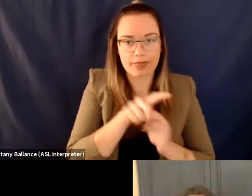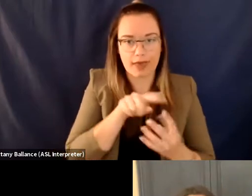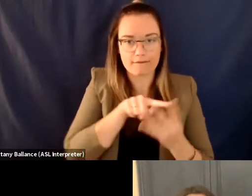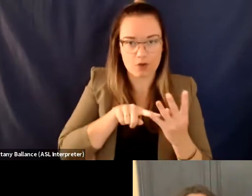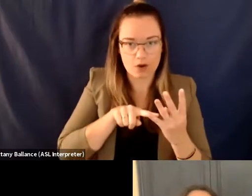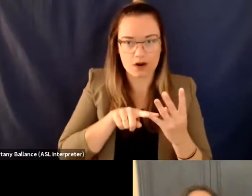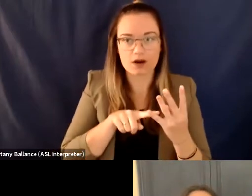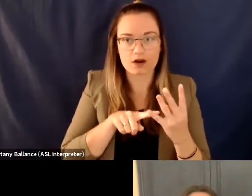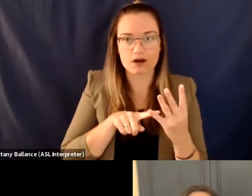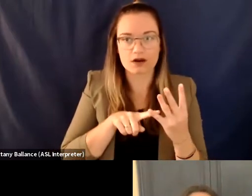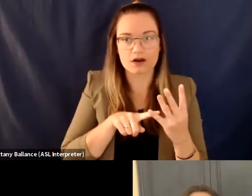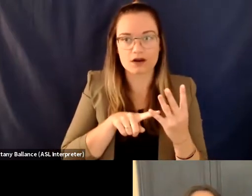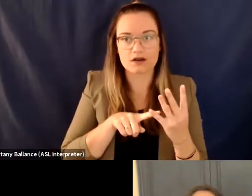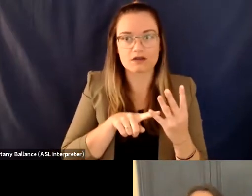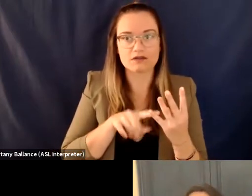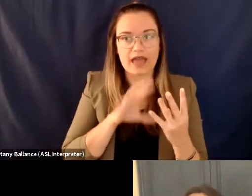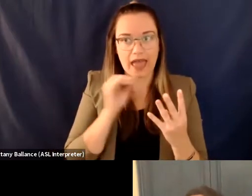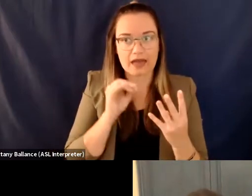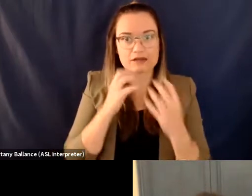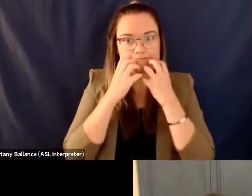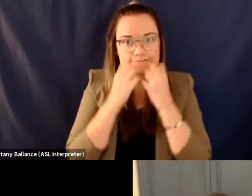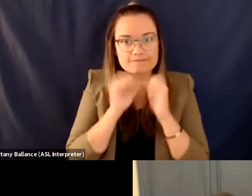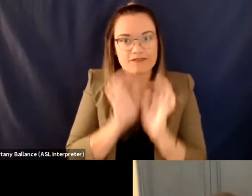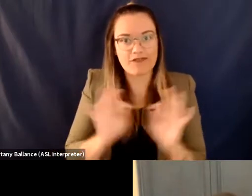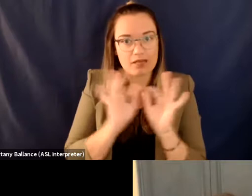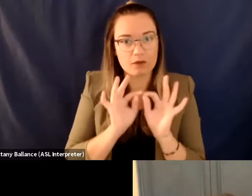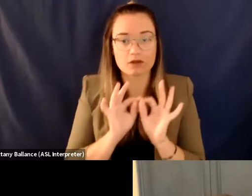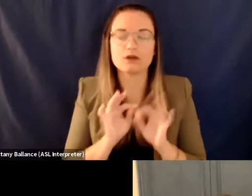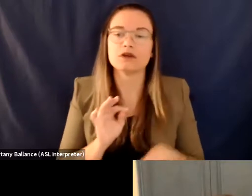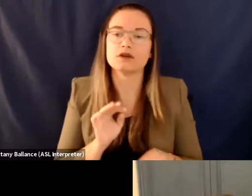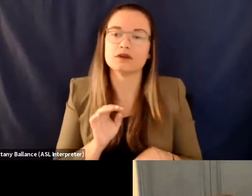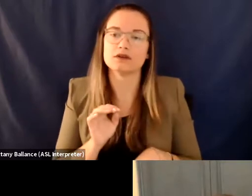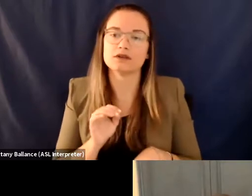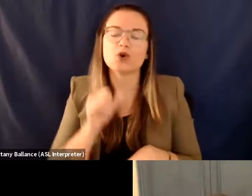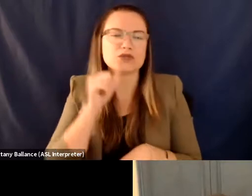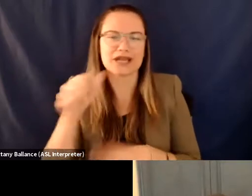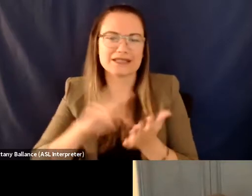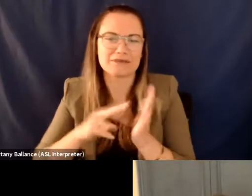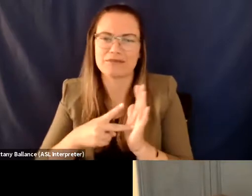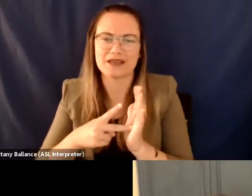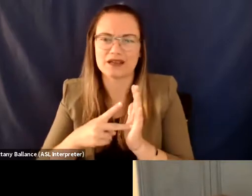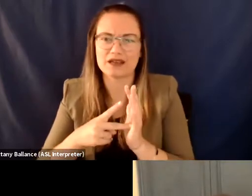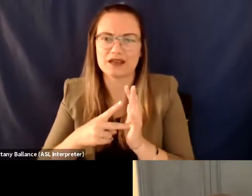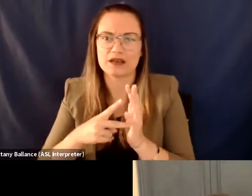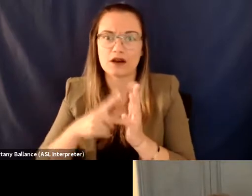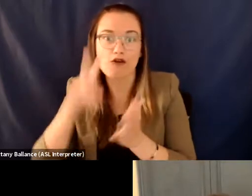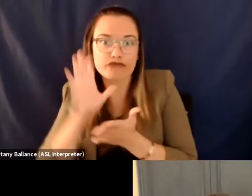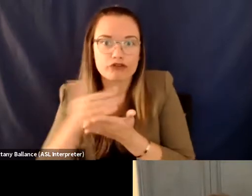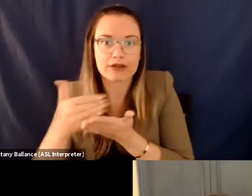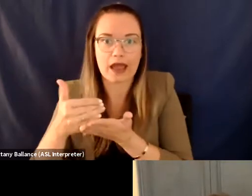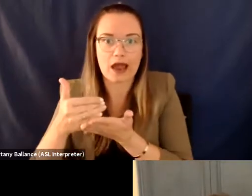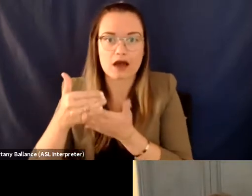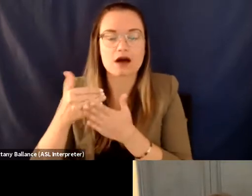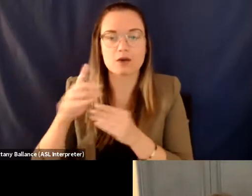of, again, of value. Now, that's not to say that there was a lot to be freaked out by in what